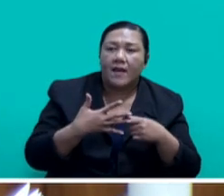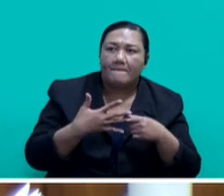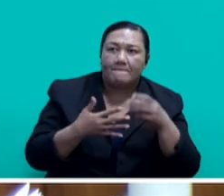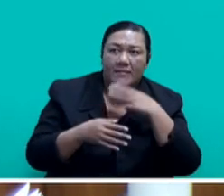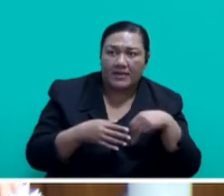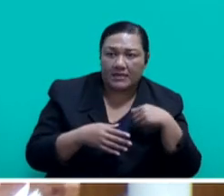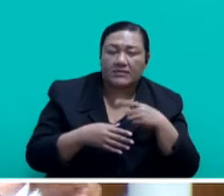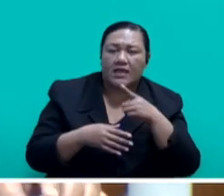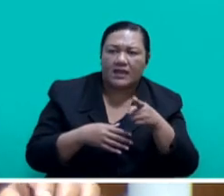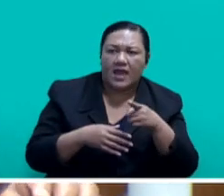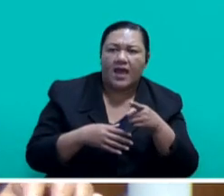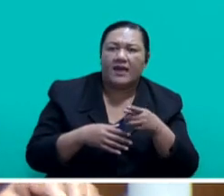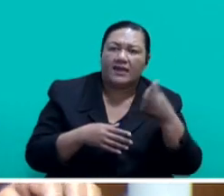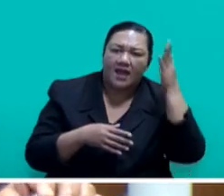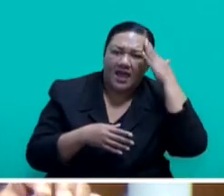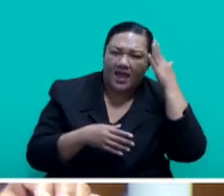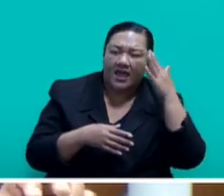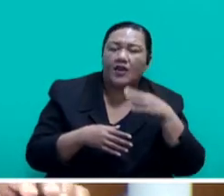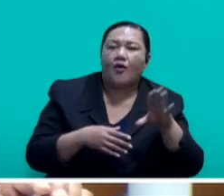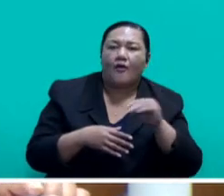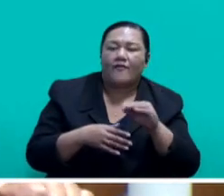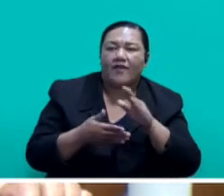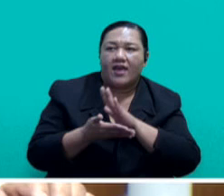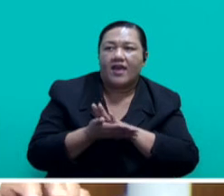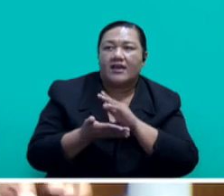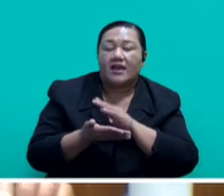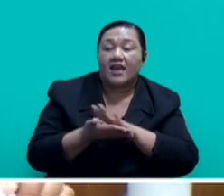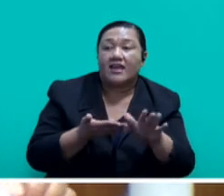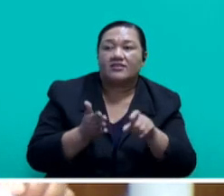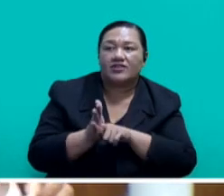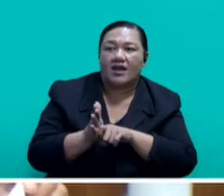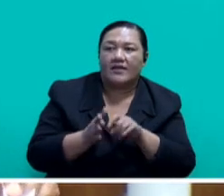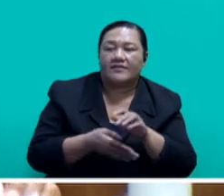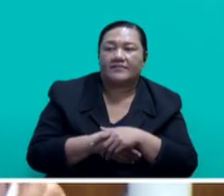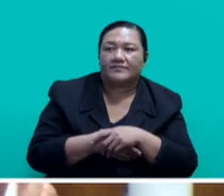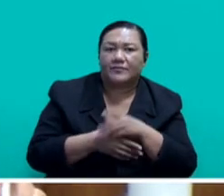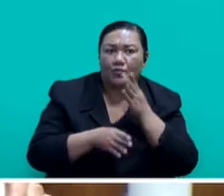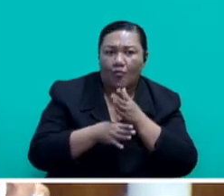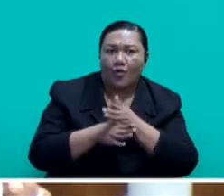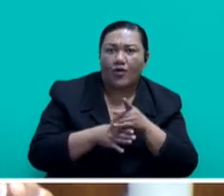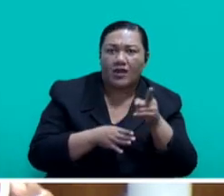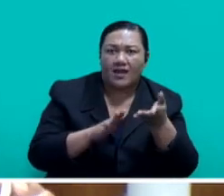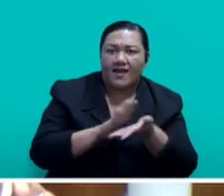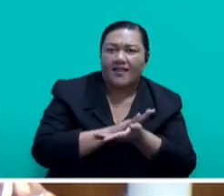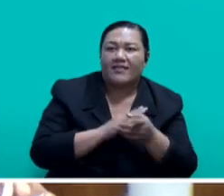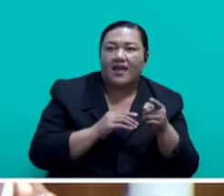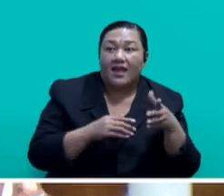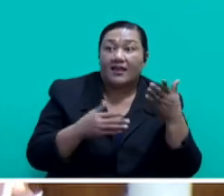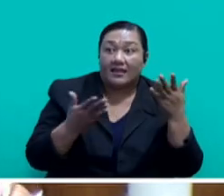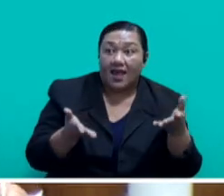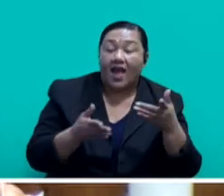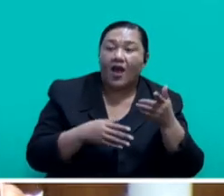and an equal number of permanent secretaries, by the way. I'm sure the teachers are now